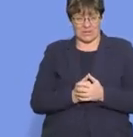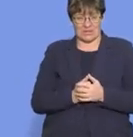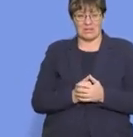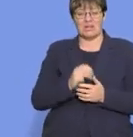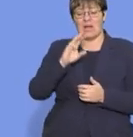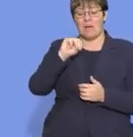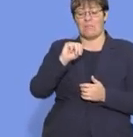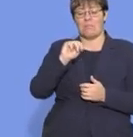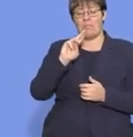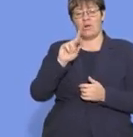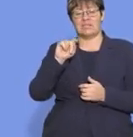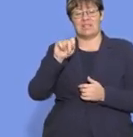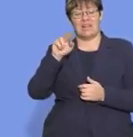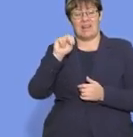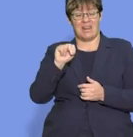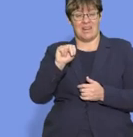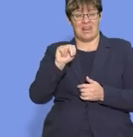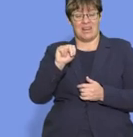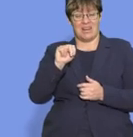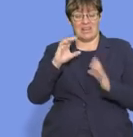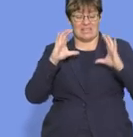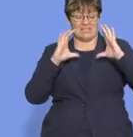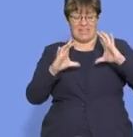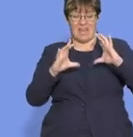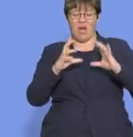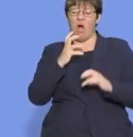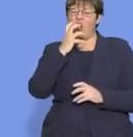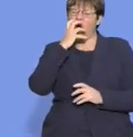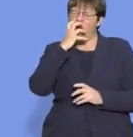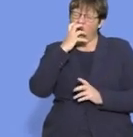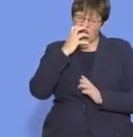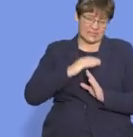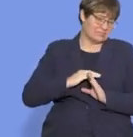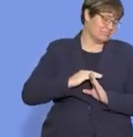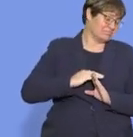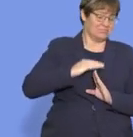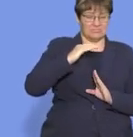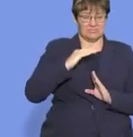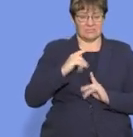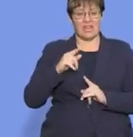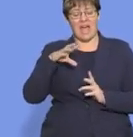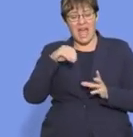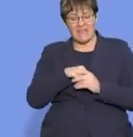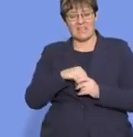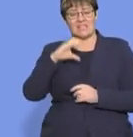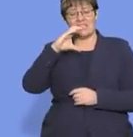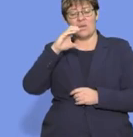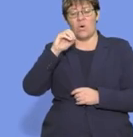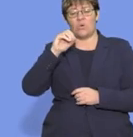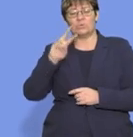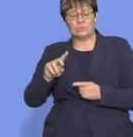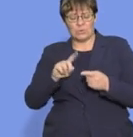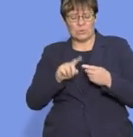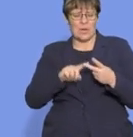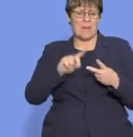a molten sphere, hot temperatures. The atmosphere had carbon